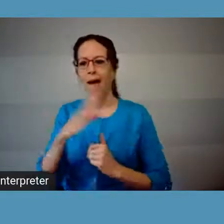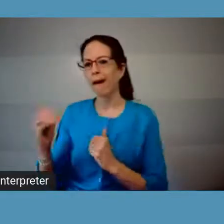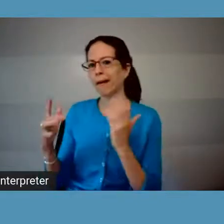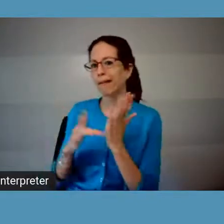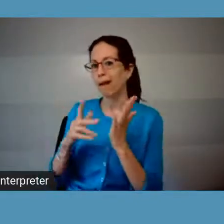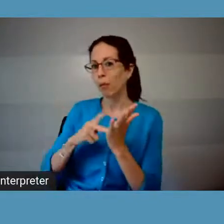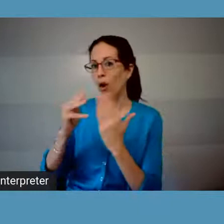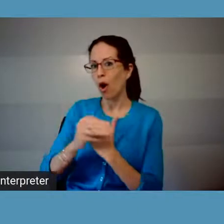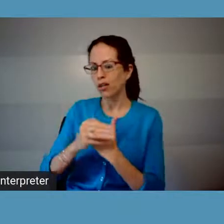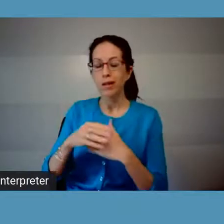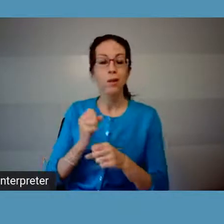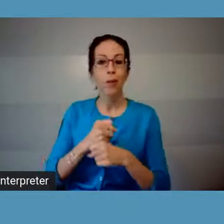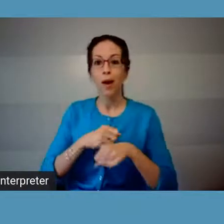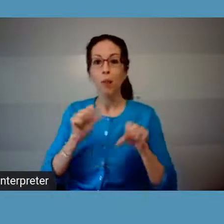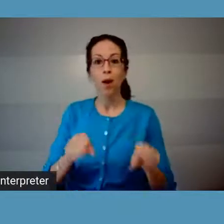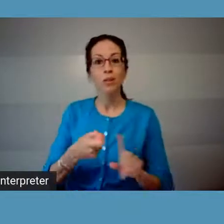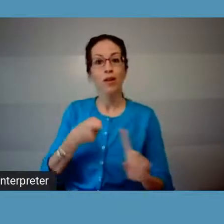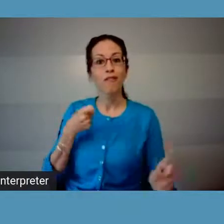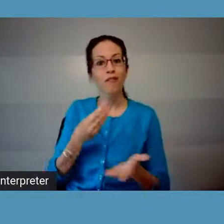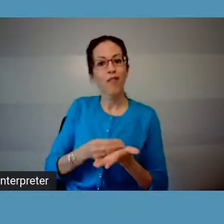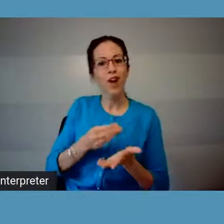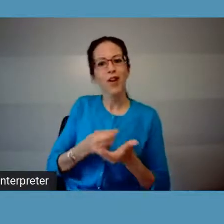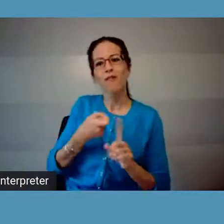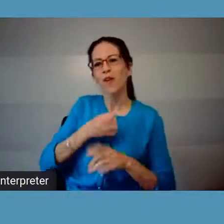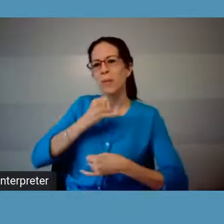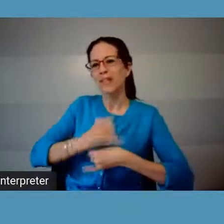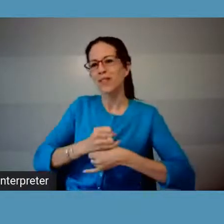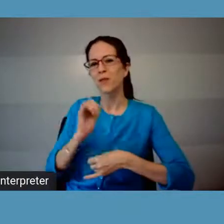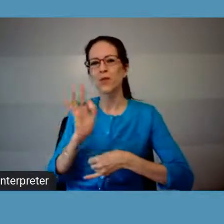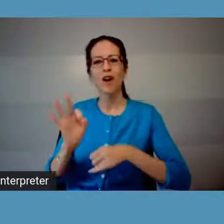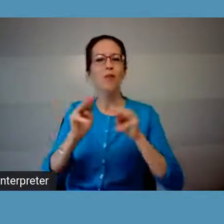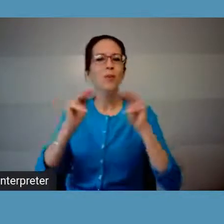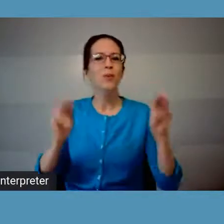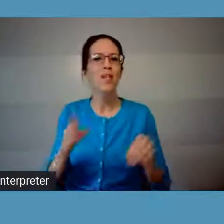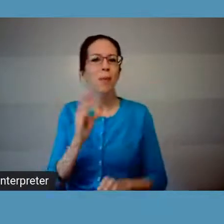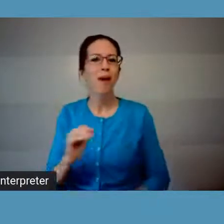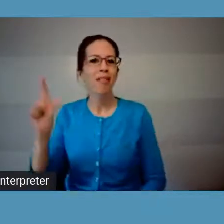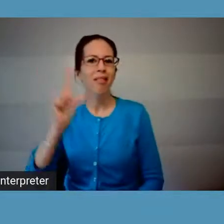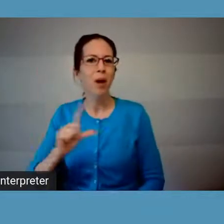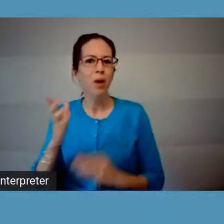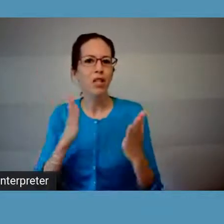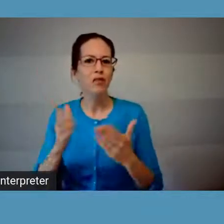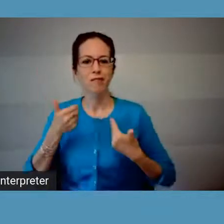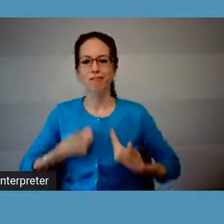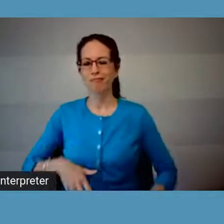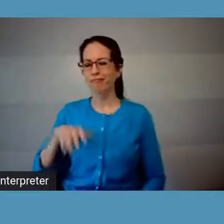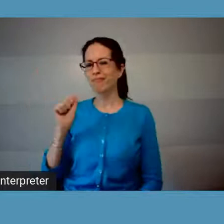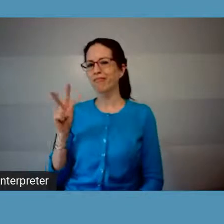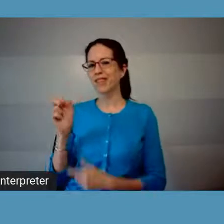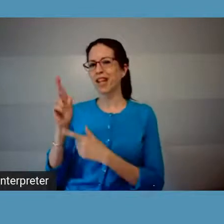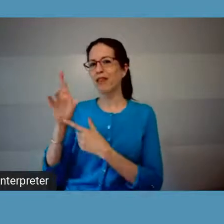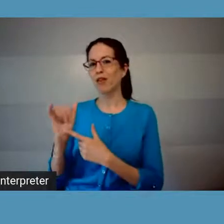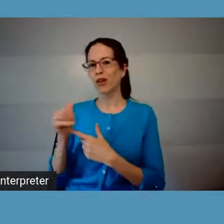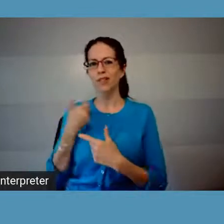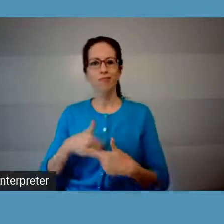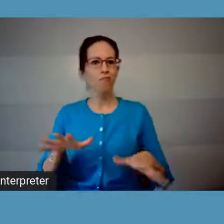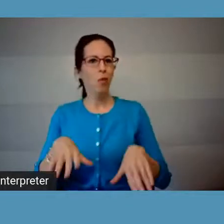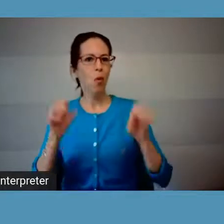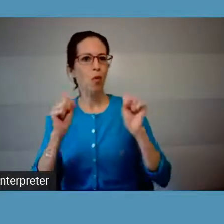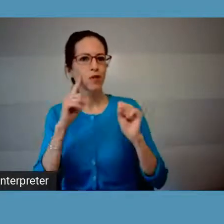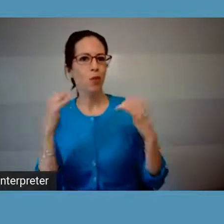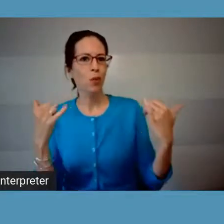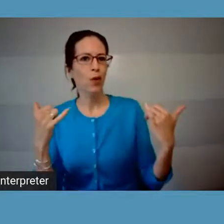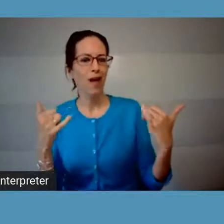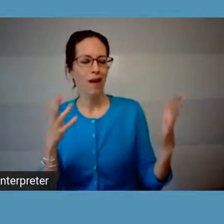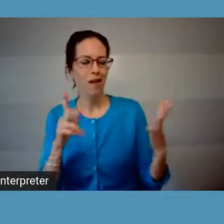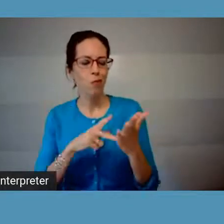funding from the Institute of Museum and Library Services. My name is Avery, and I am your host for today's program. My pronouns